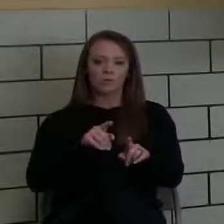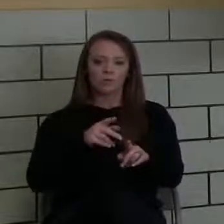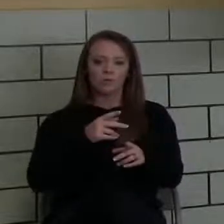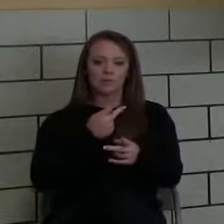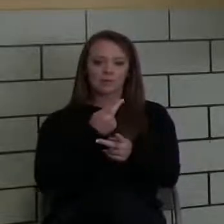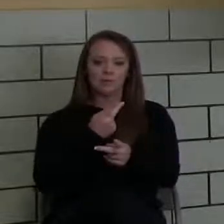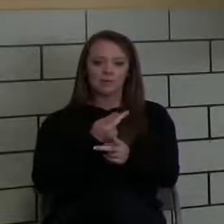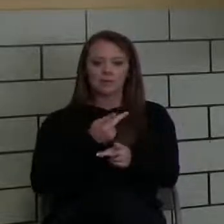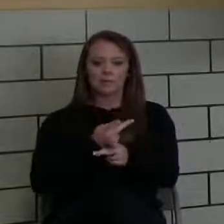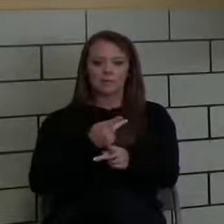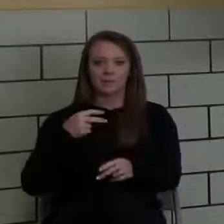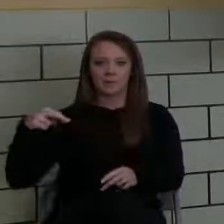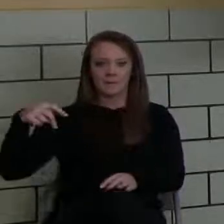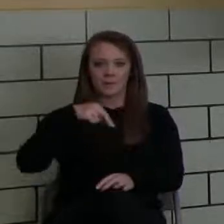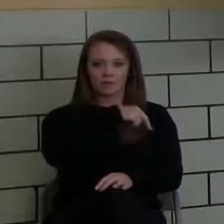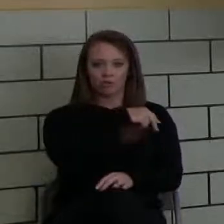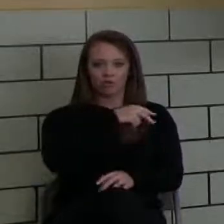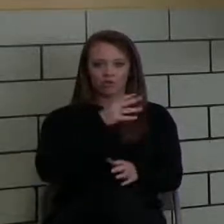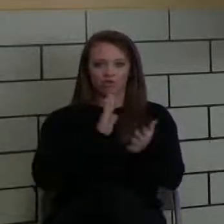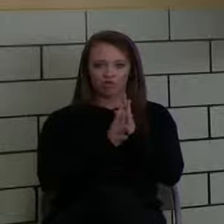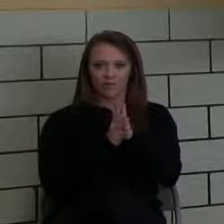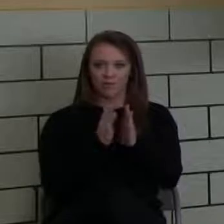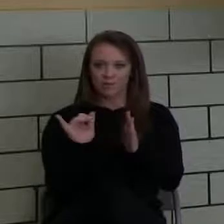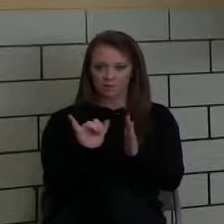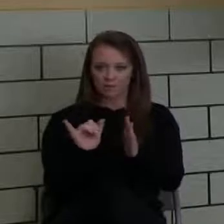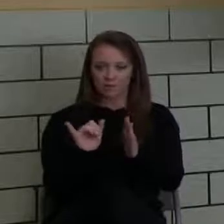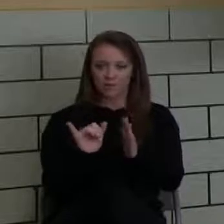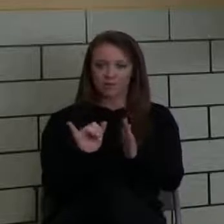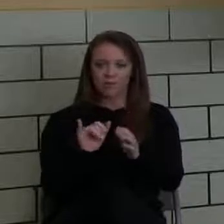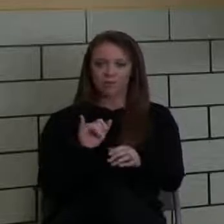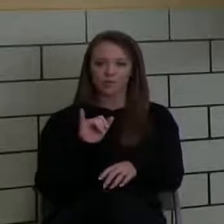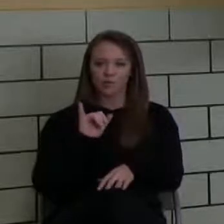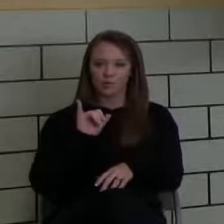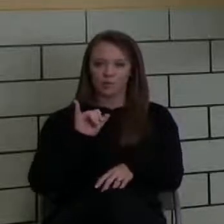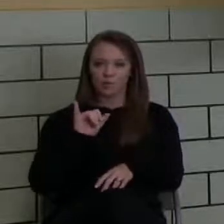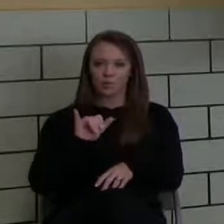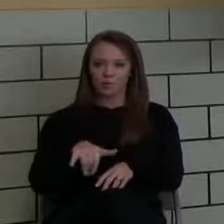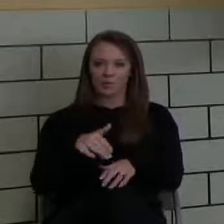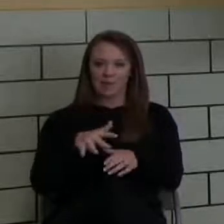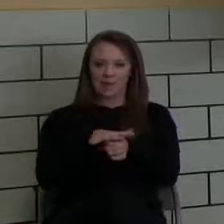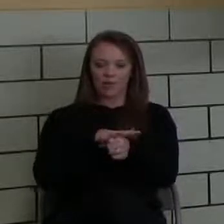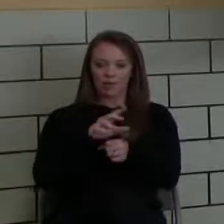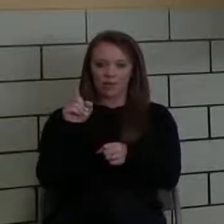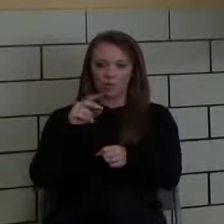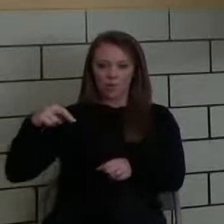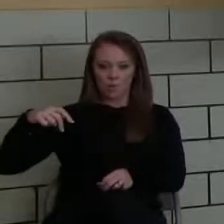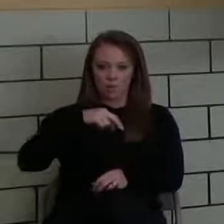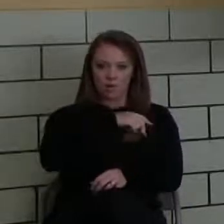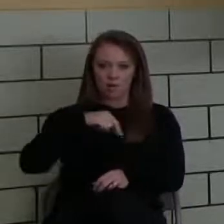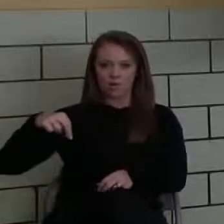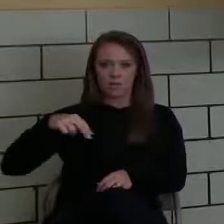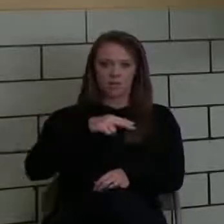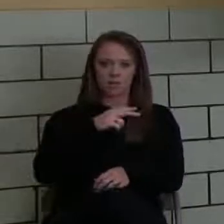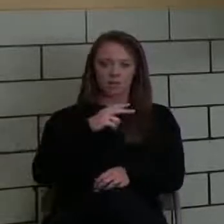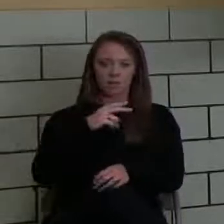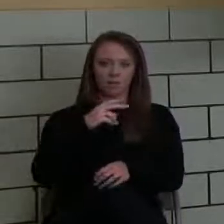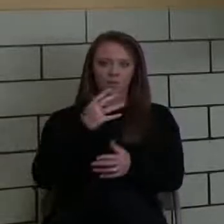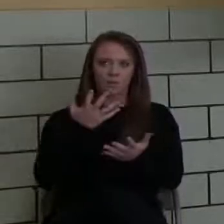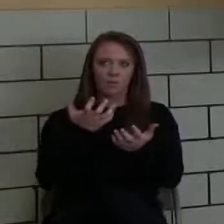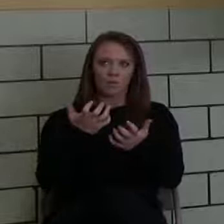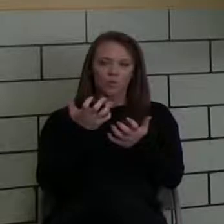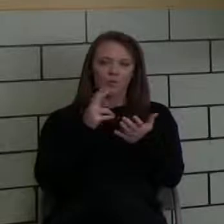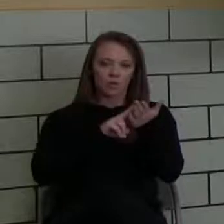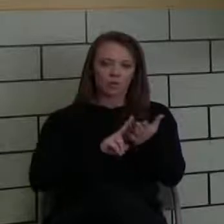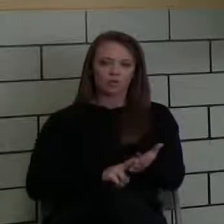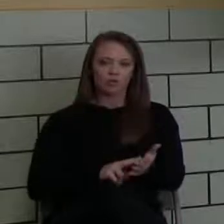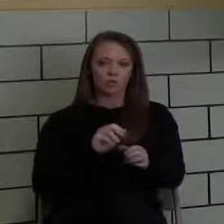So initially, for that little sub area where pedestrians are walking, we envision the contractor working out and getting the curb